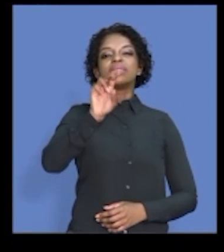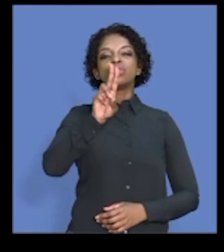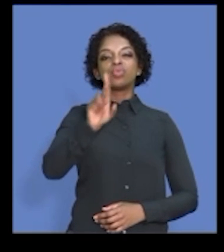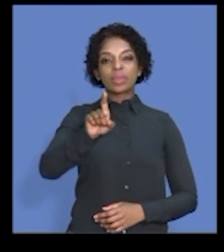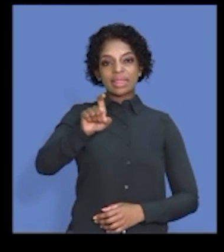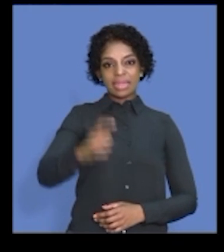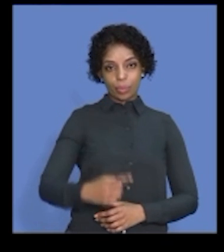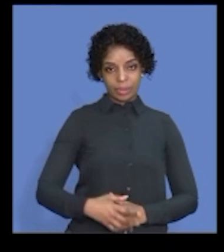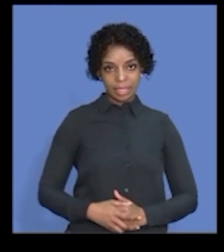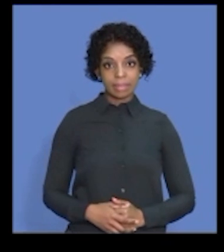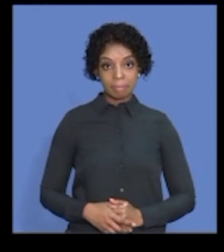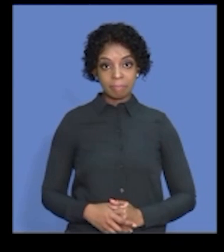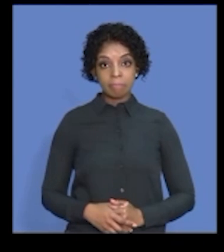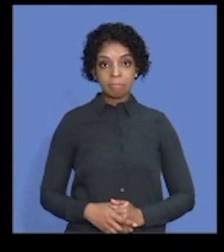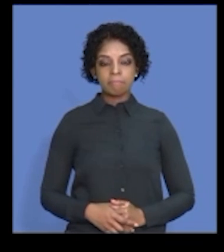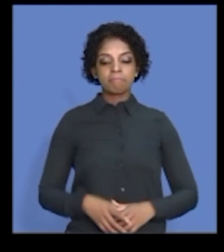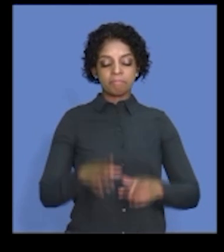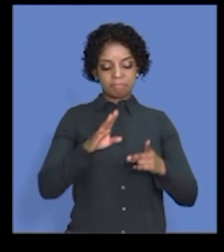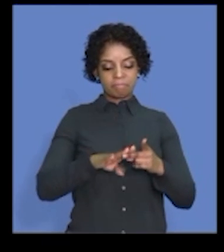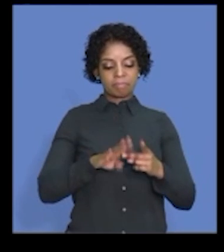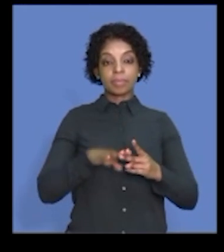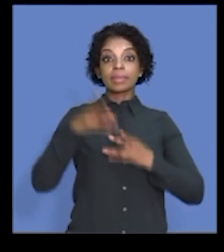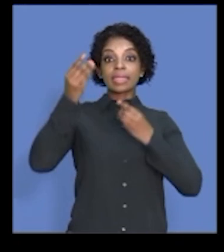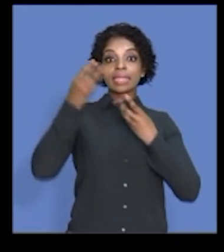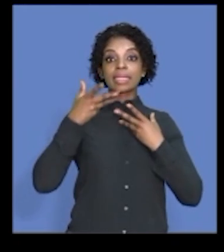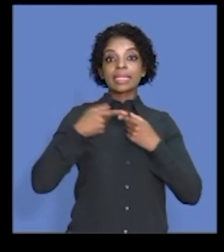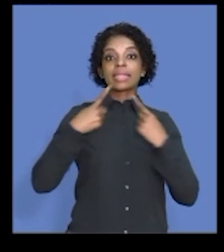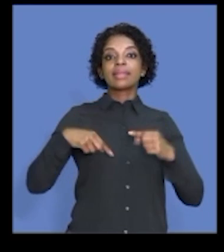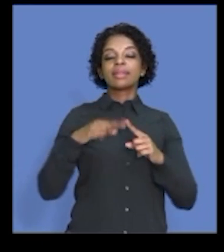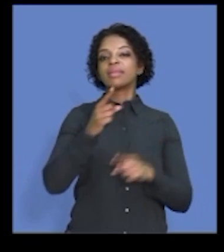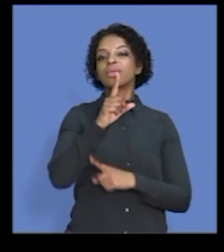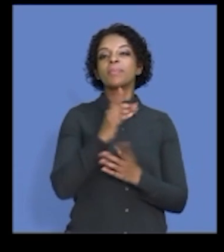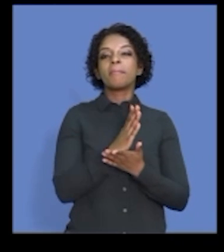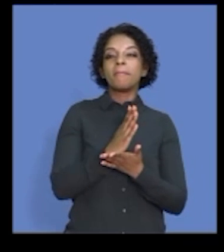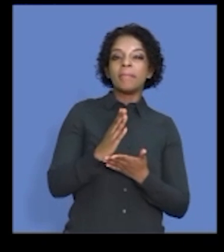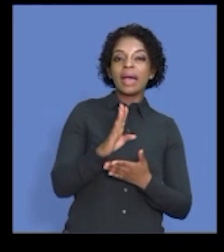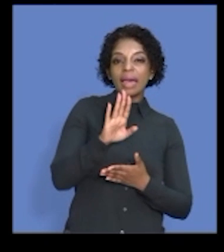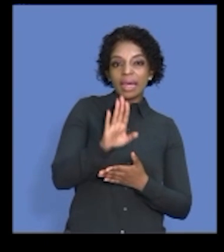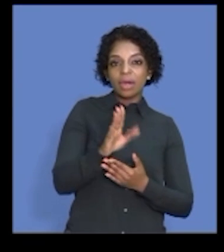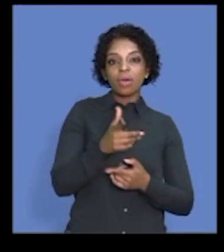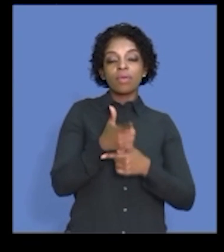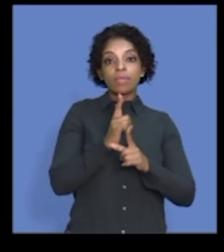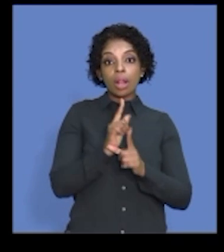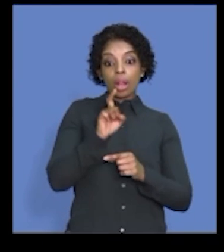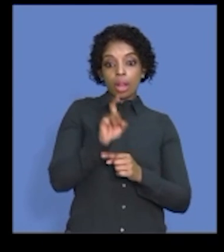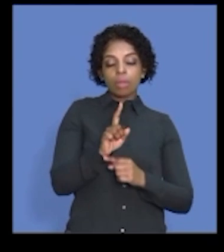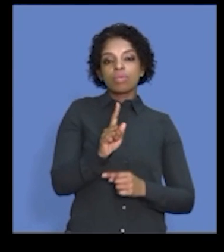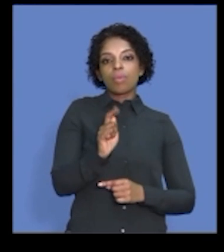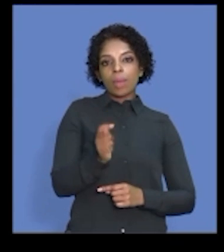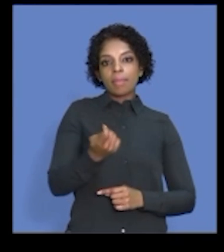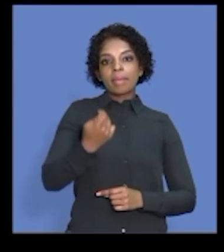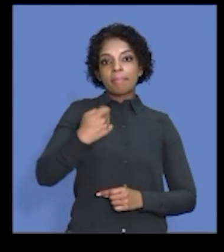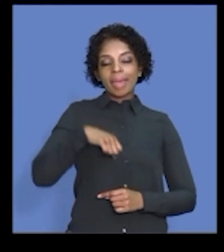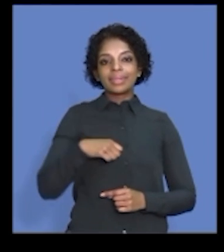are also told that part of the loan will be repaid within the next financial year. As you can